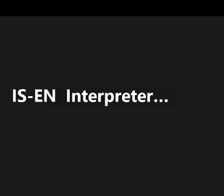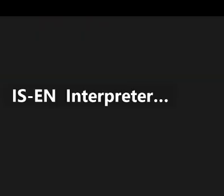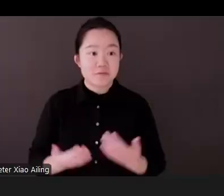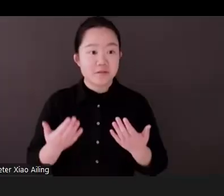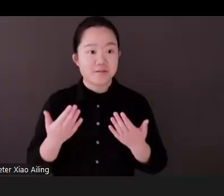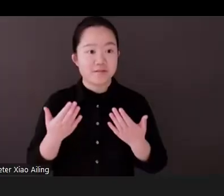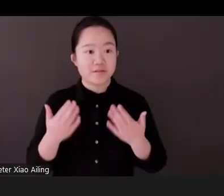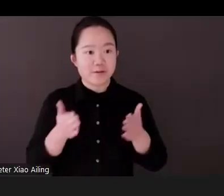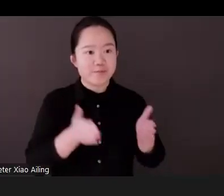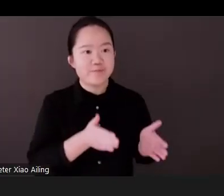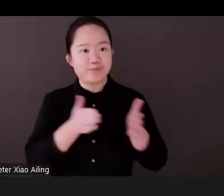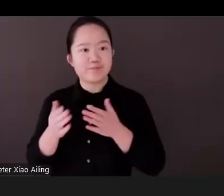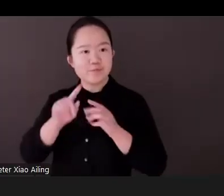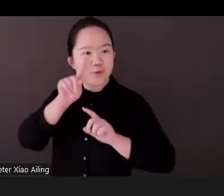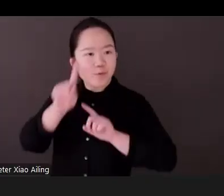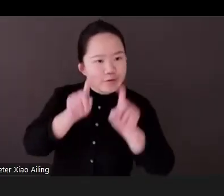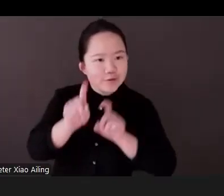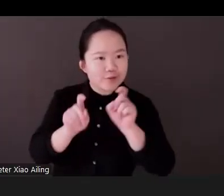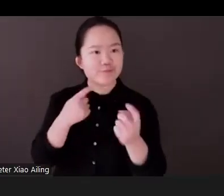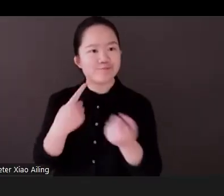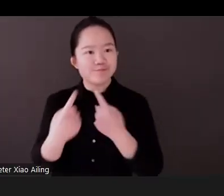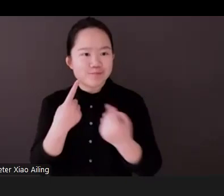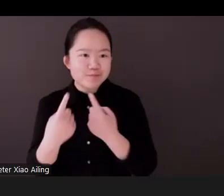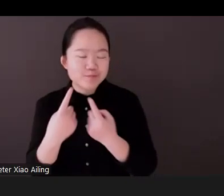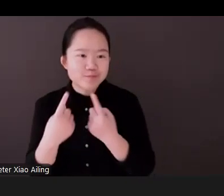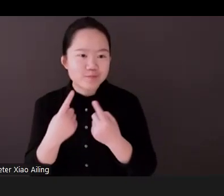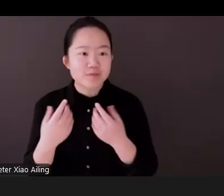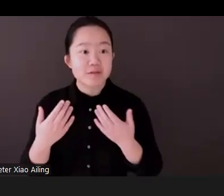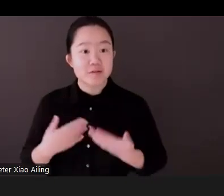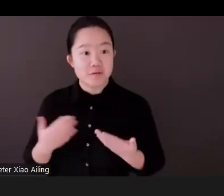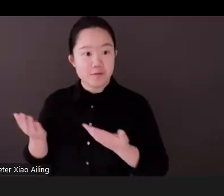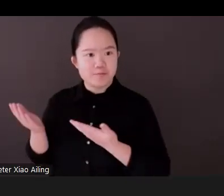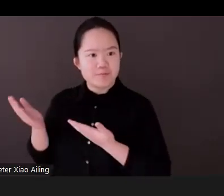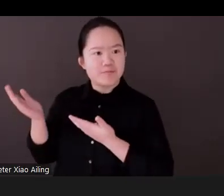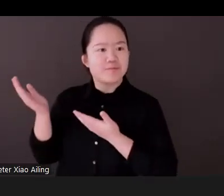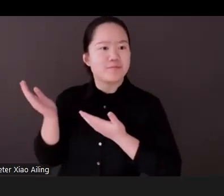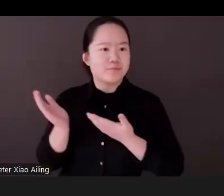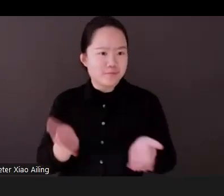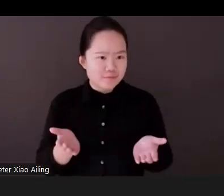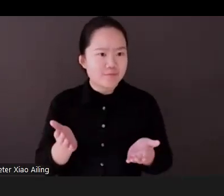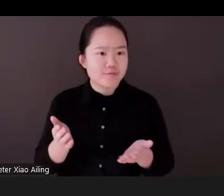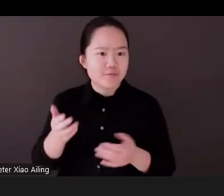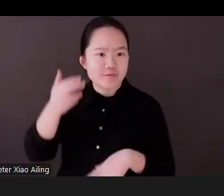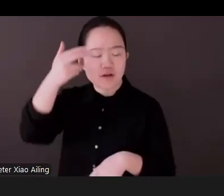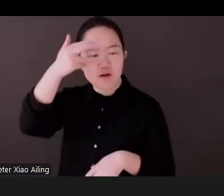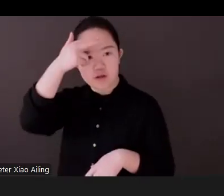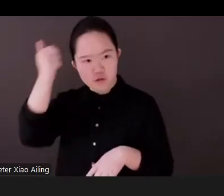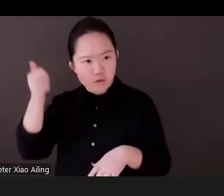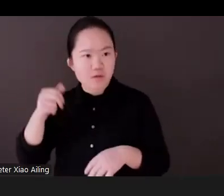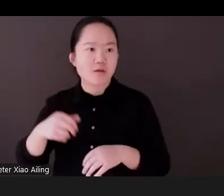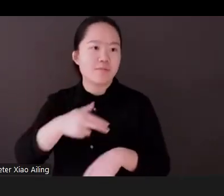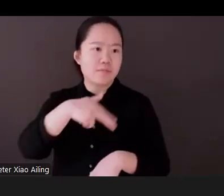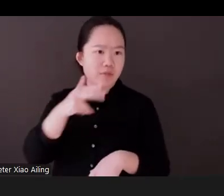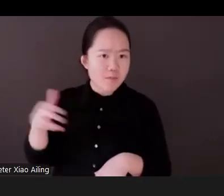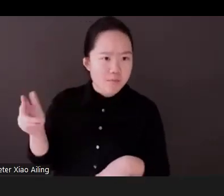is correct. That is why I invited Lithuania instead to have the floor. But we have reached out and talked to the surveillance authorities in